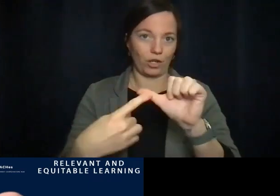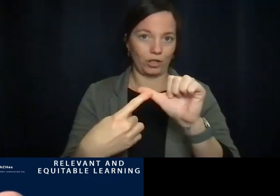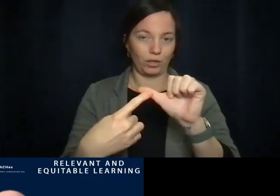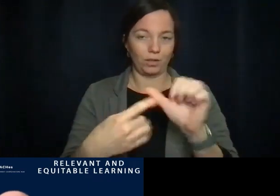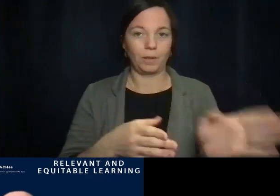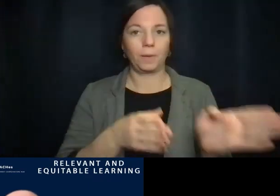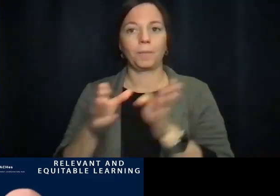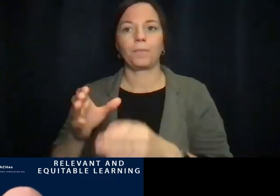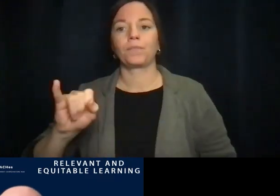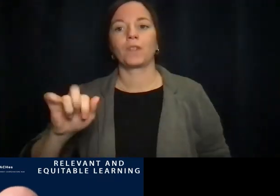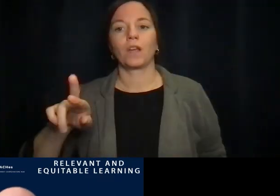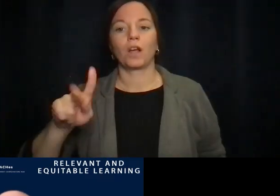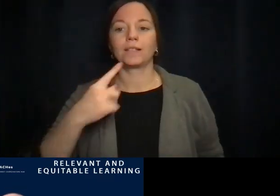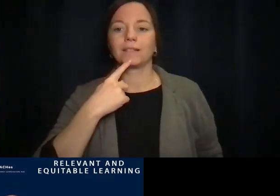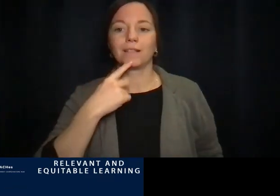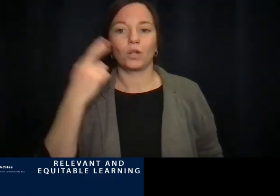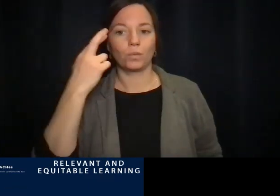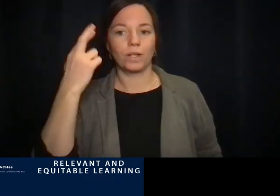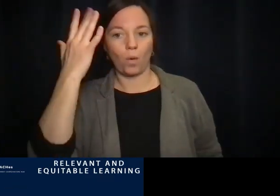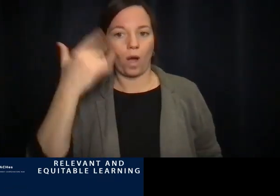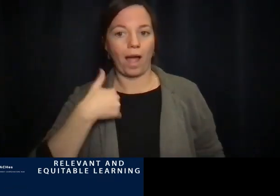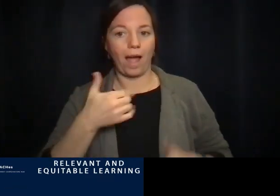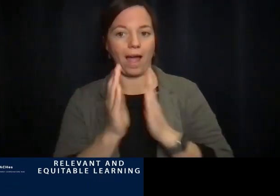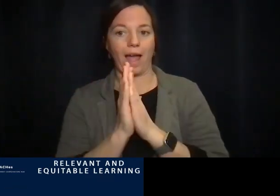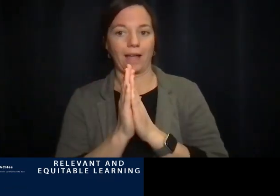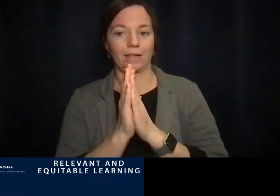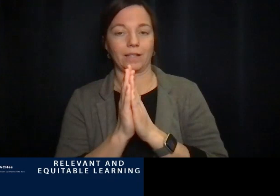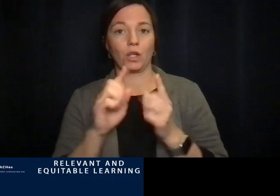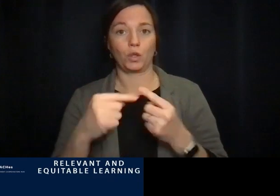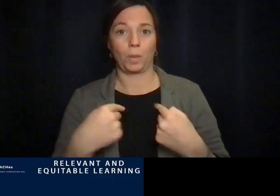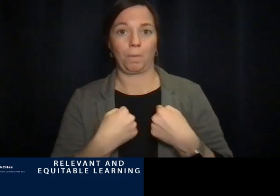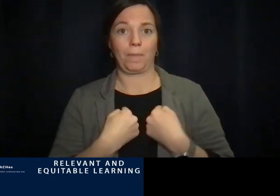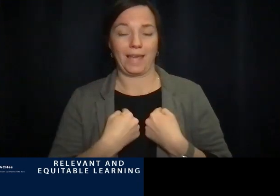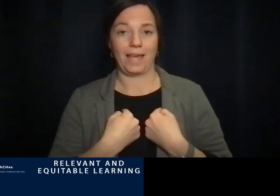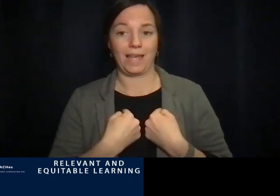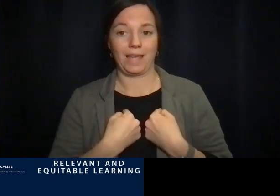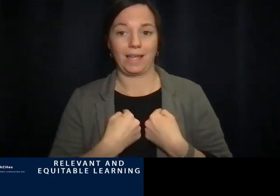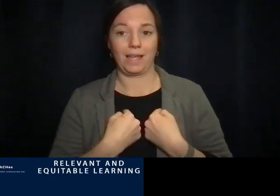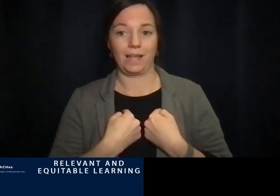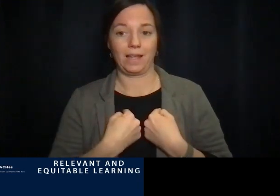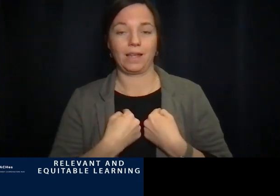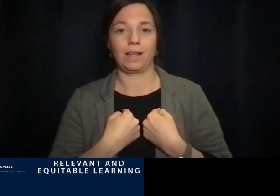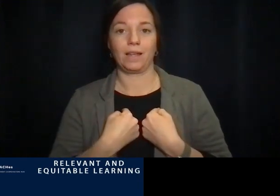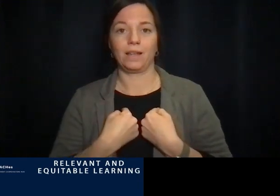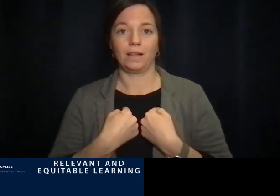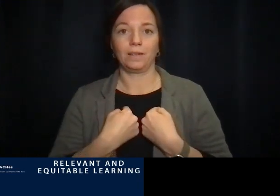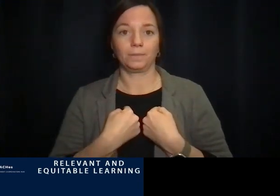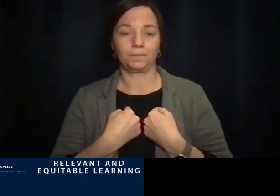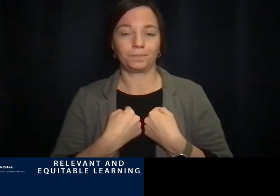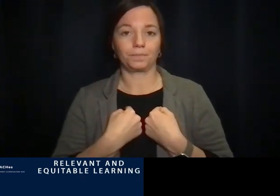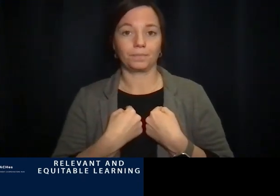And I tell you, the reason I ask this, because to me, outcome, skill, as Enrique keeps putting in the chat there, skill